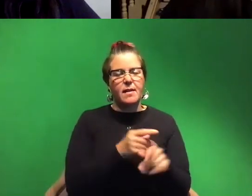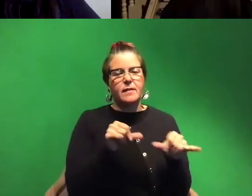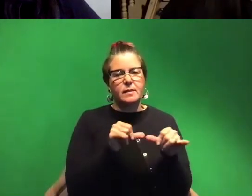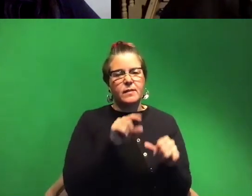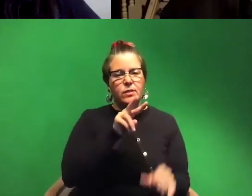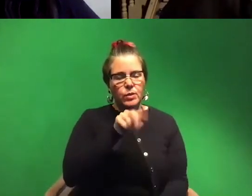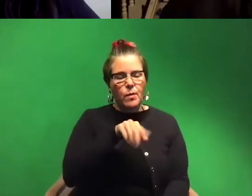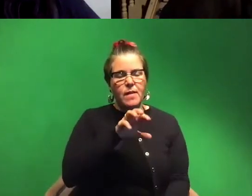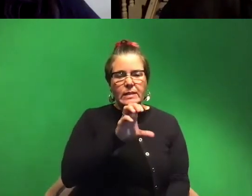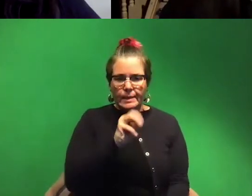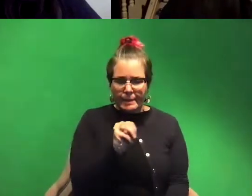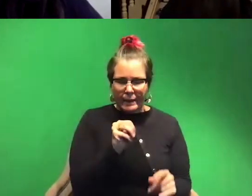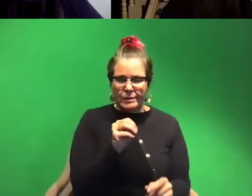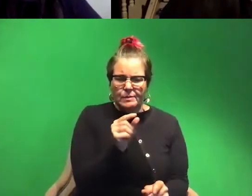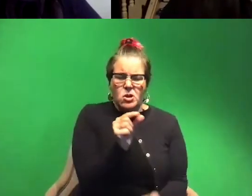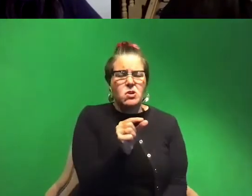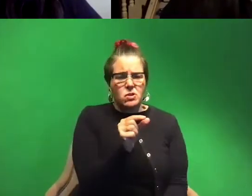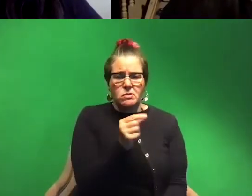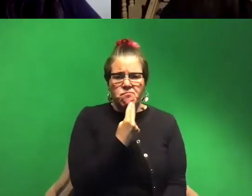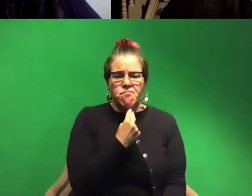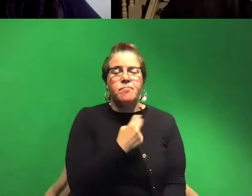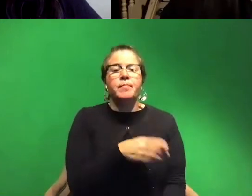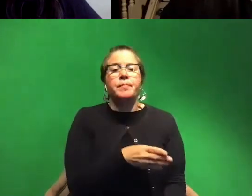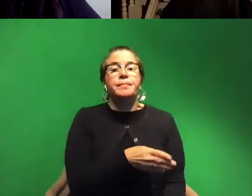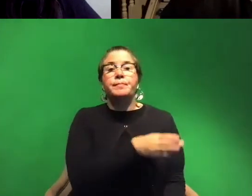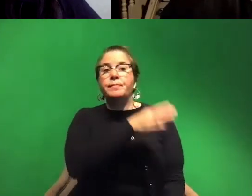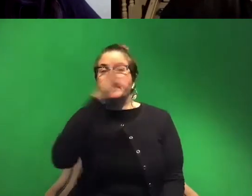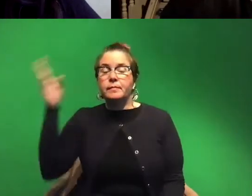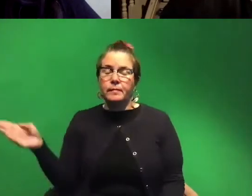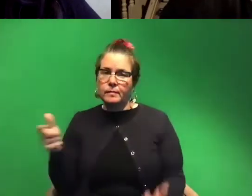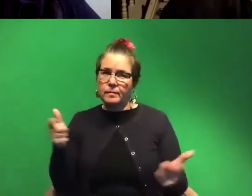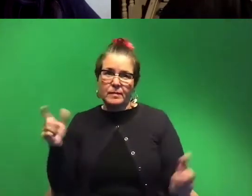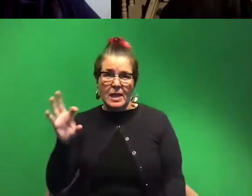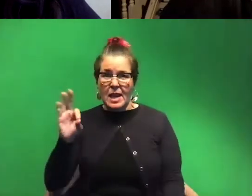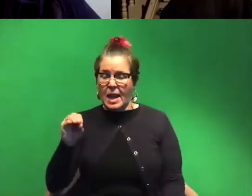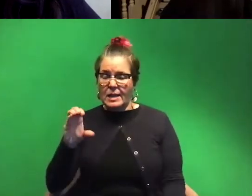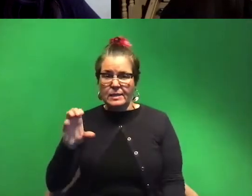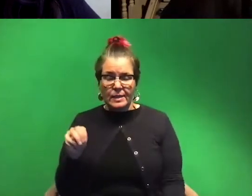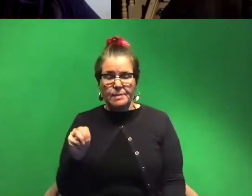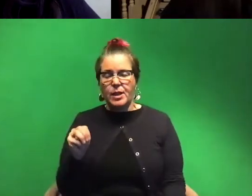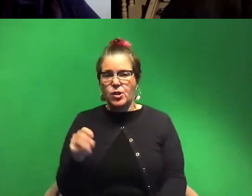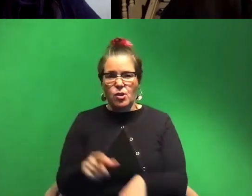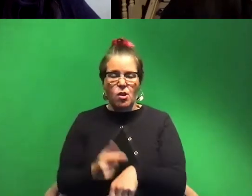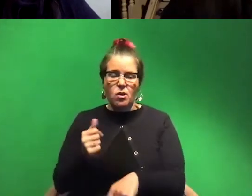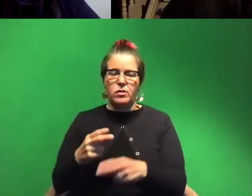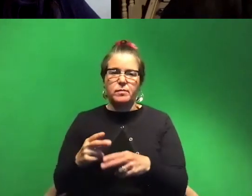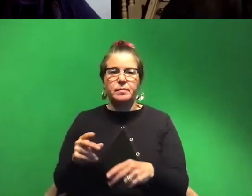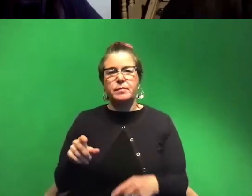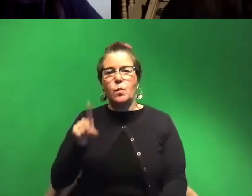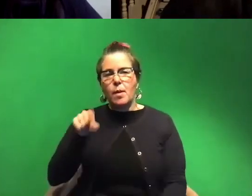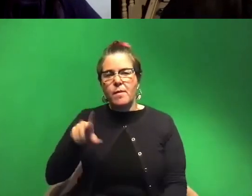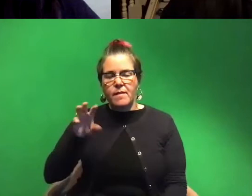2.5 centimeters, or really, really tiny little ones. The really big ones can be up to 90 centimeters or longer, you know, up to like 1.5